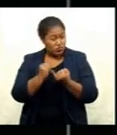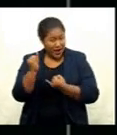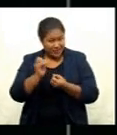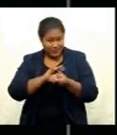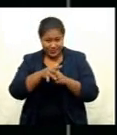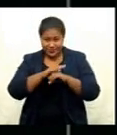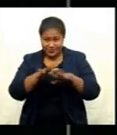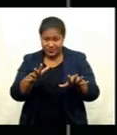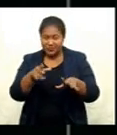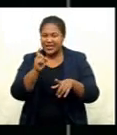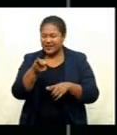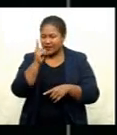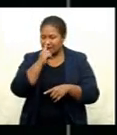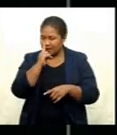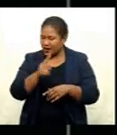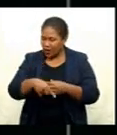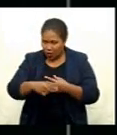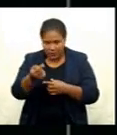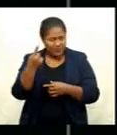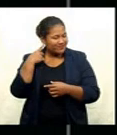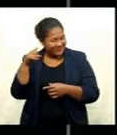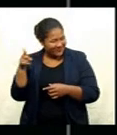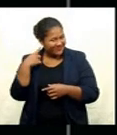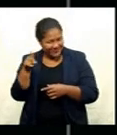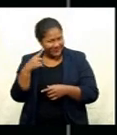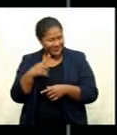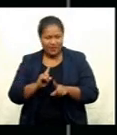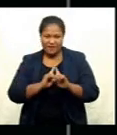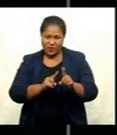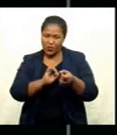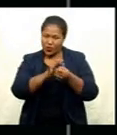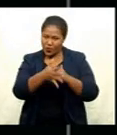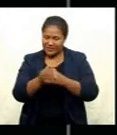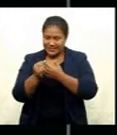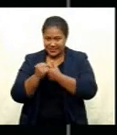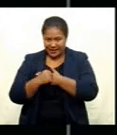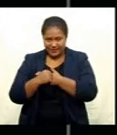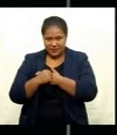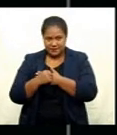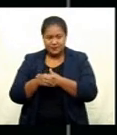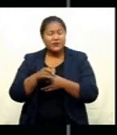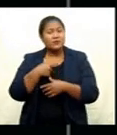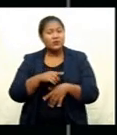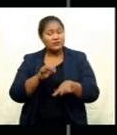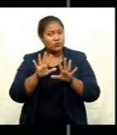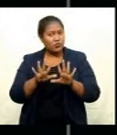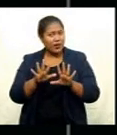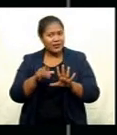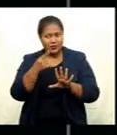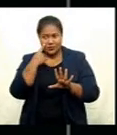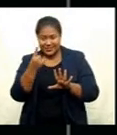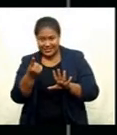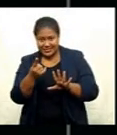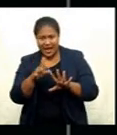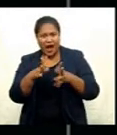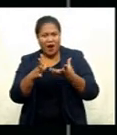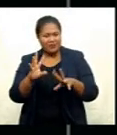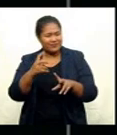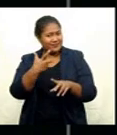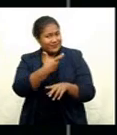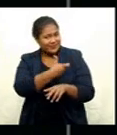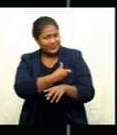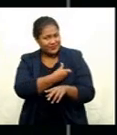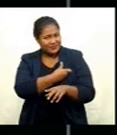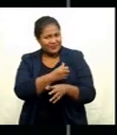to be complacent in the fight against the pandemic. Samarisina says waiting to see the effect of the vaccine on those who got